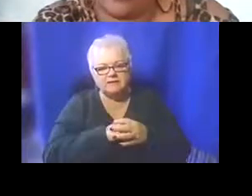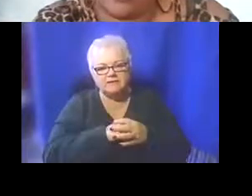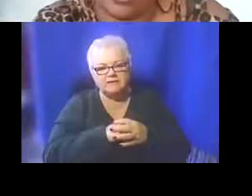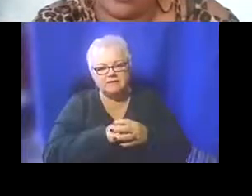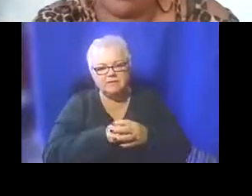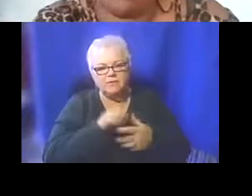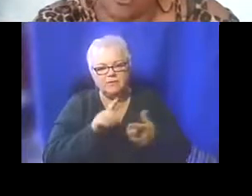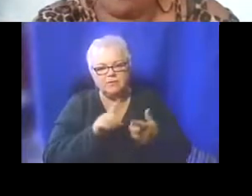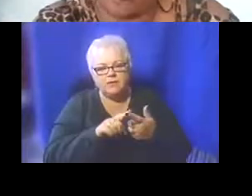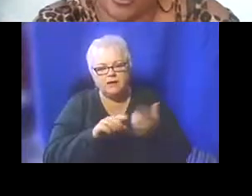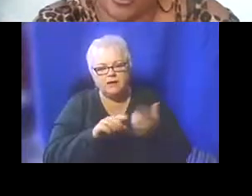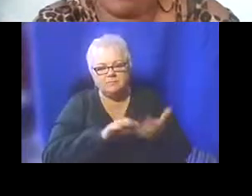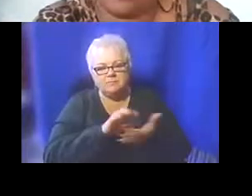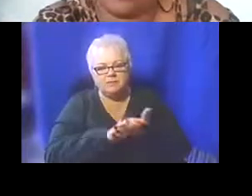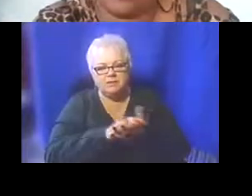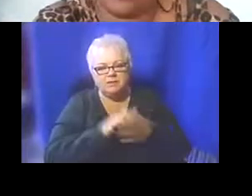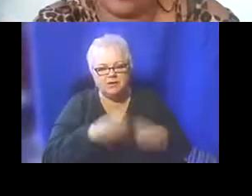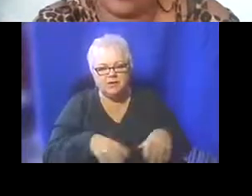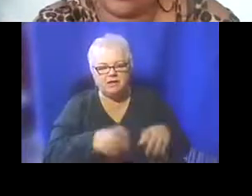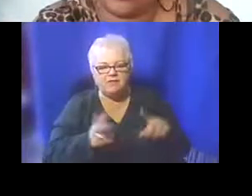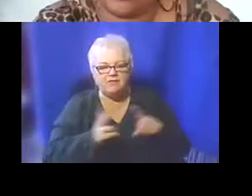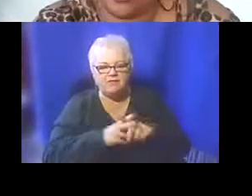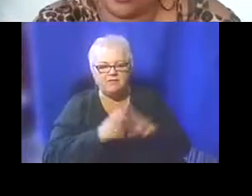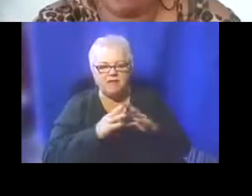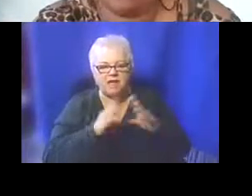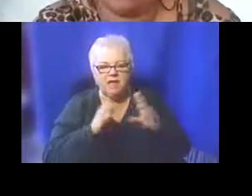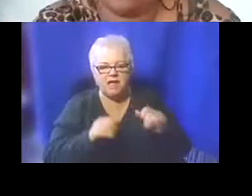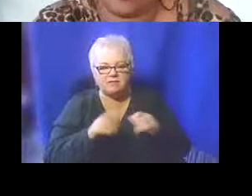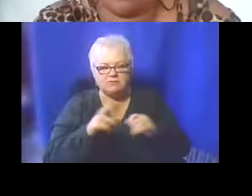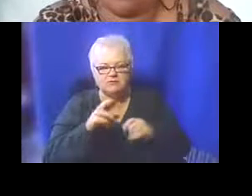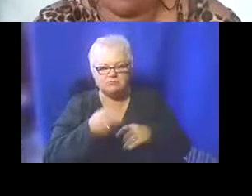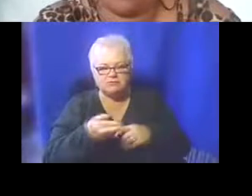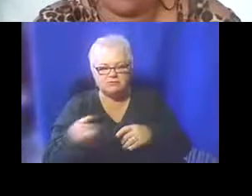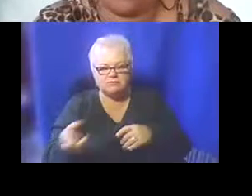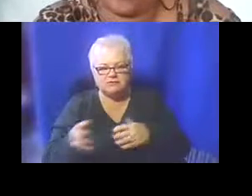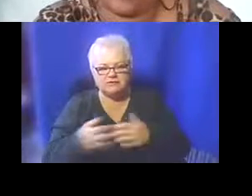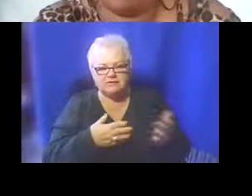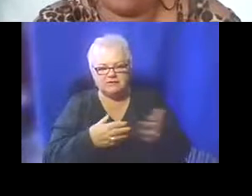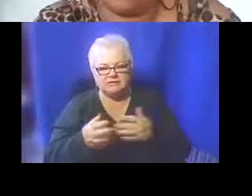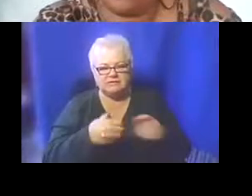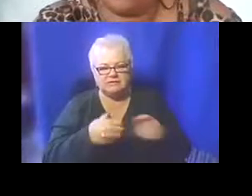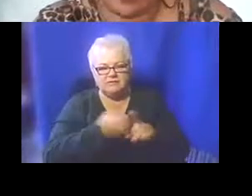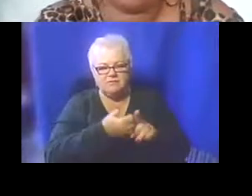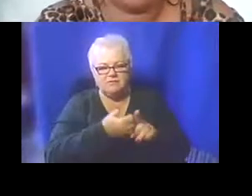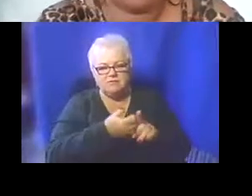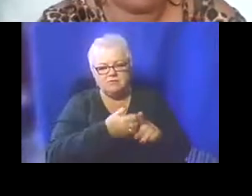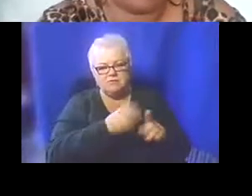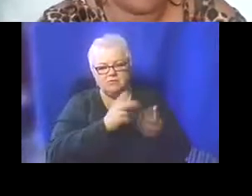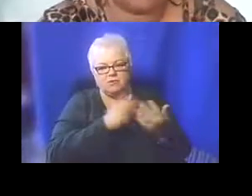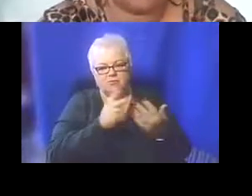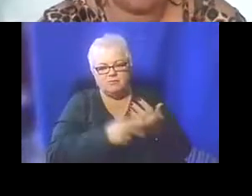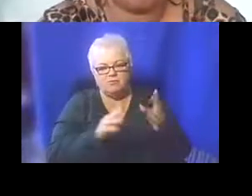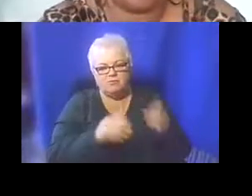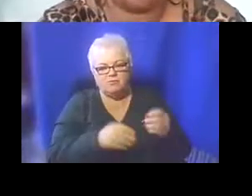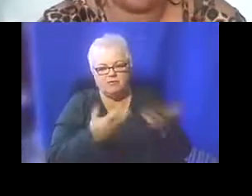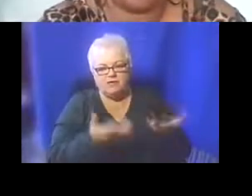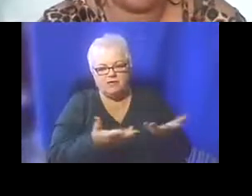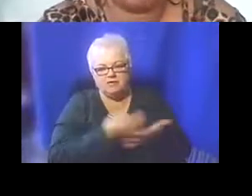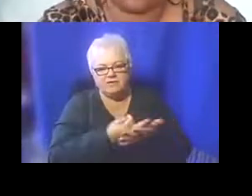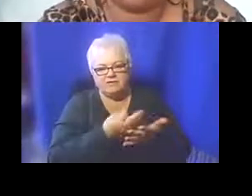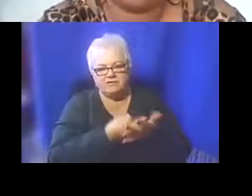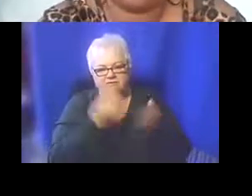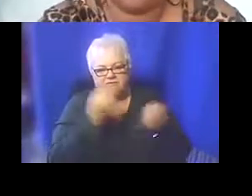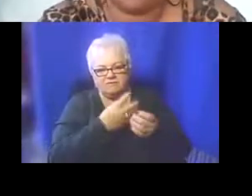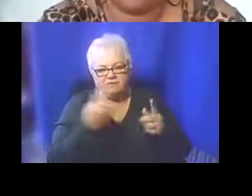when married clients file for housing resources, even within our own program. They have to provide financial information for